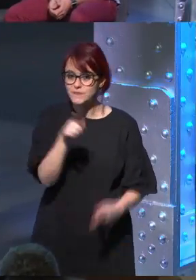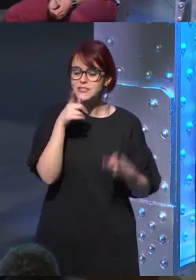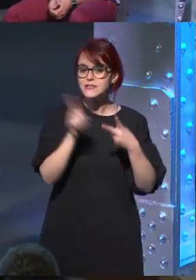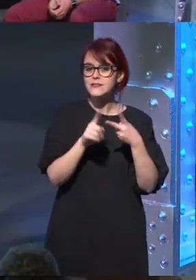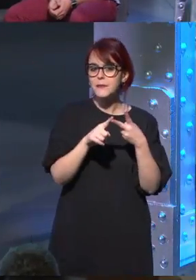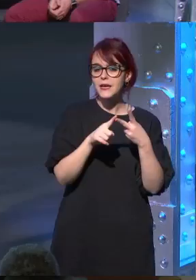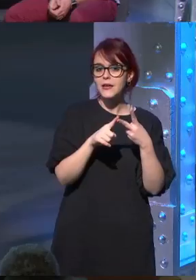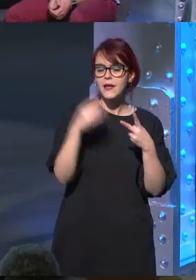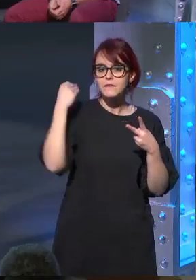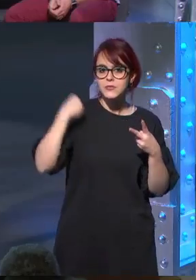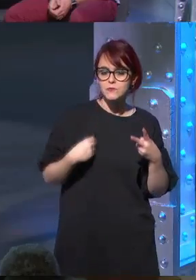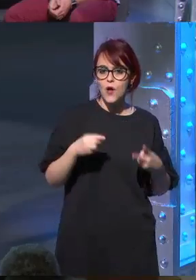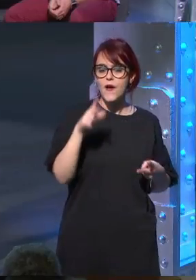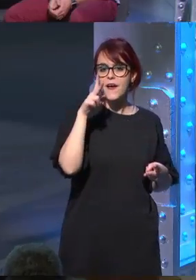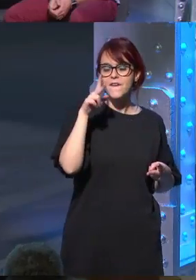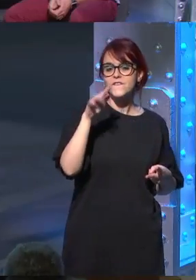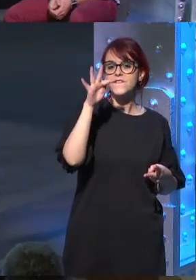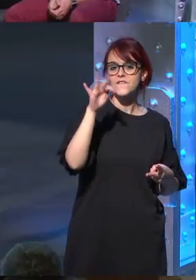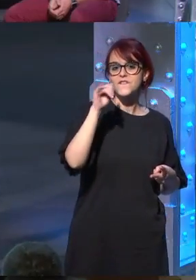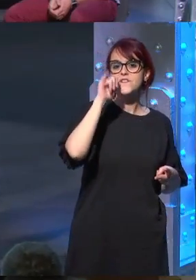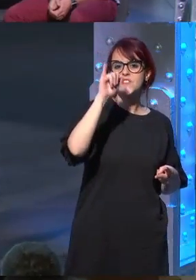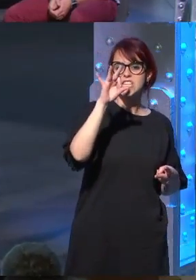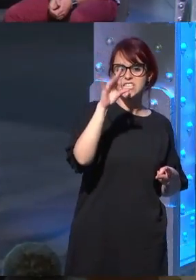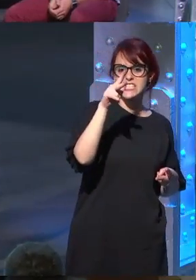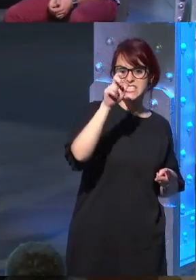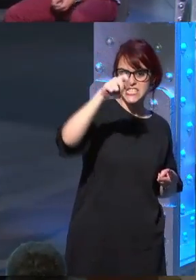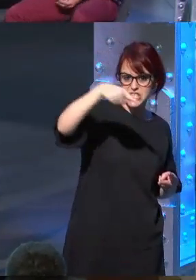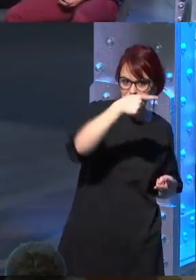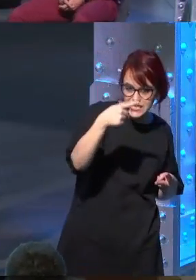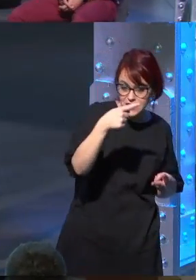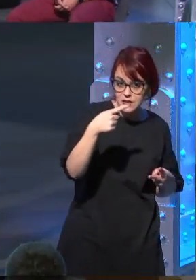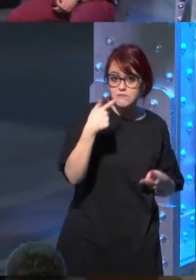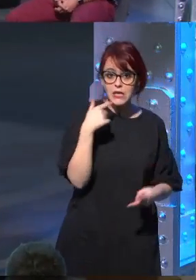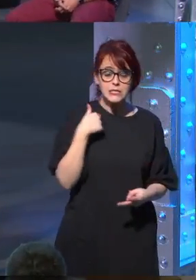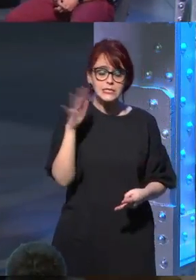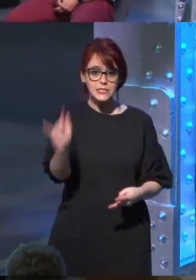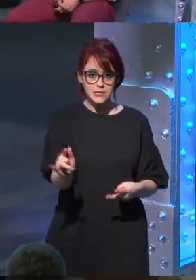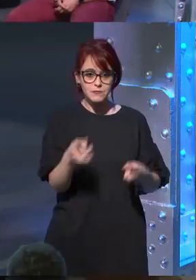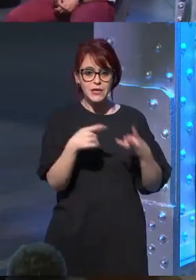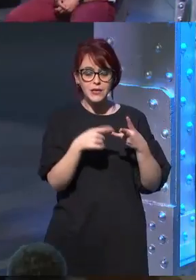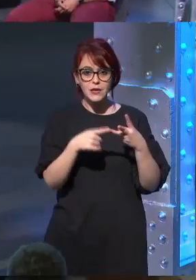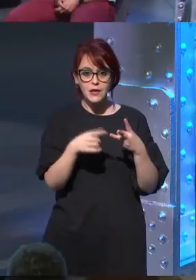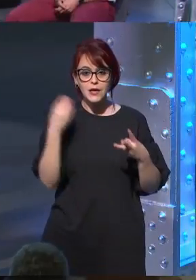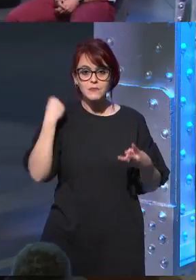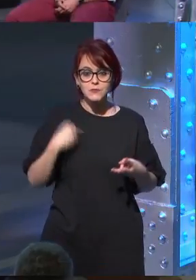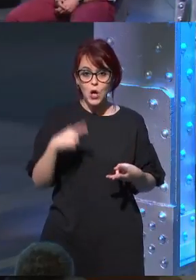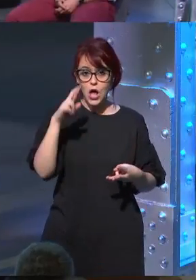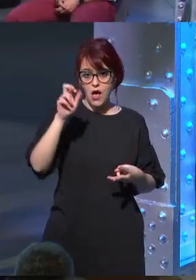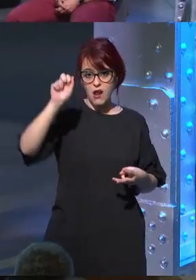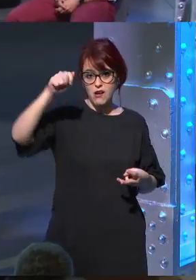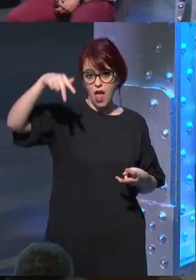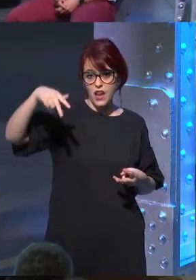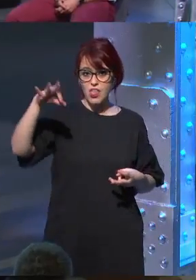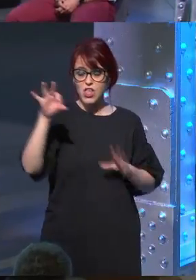you? Yes. Do you know what phishing is? Yes? No. Well, do you know